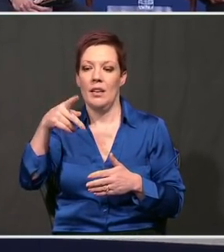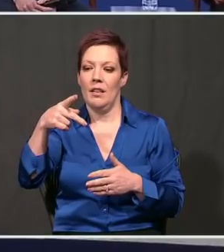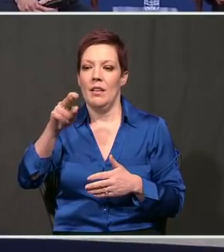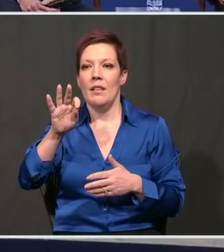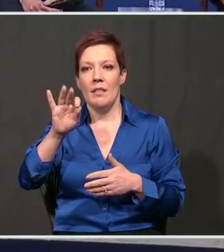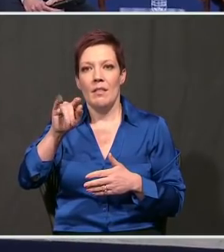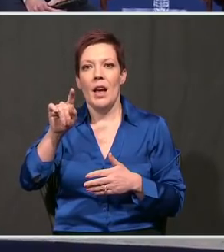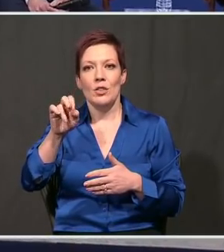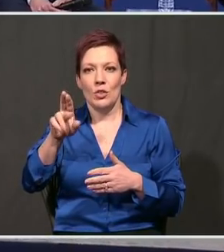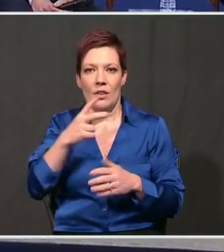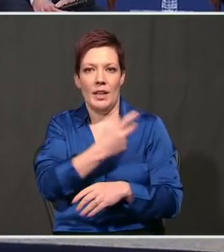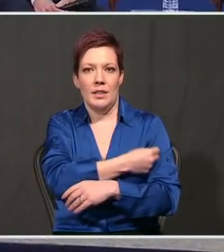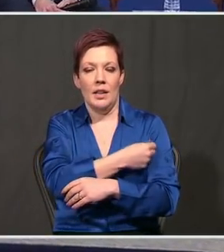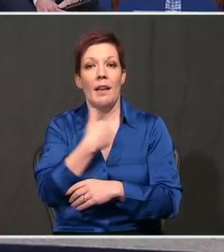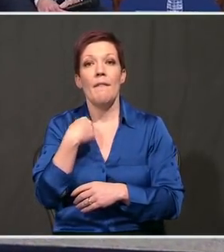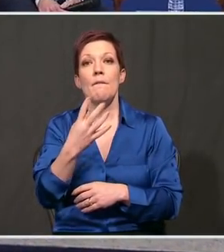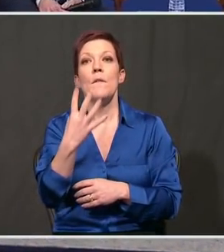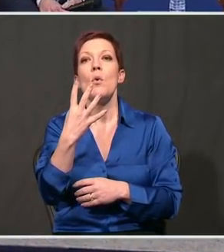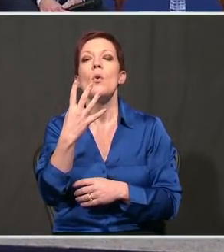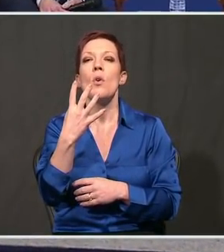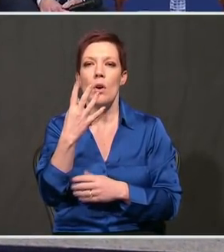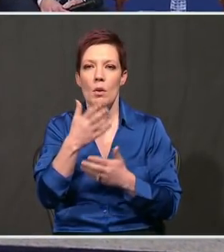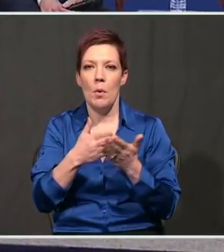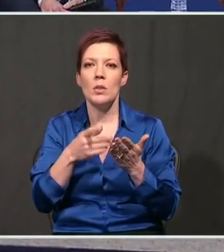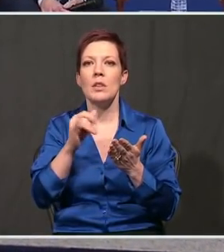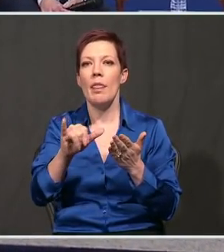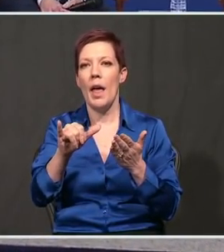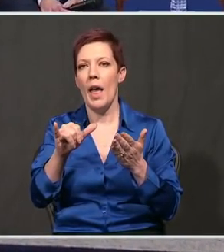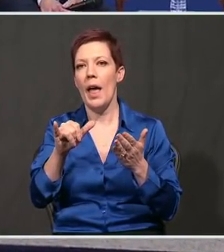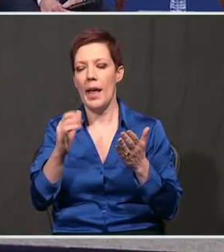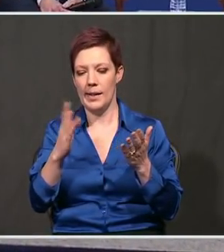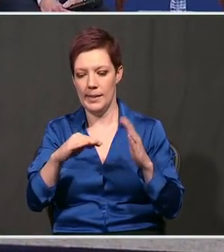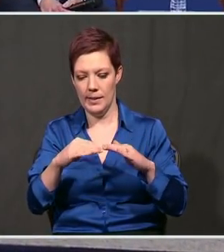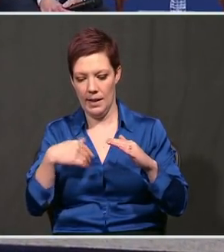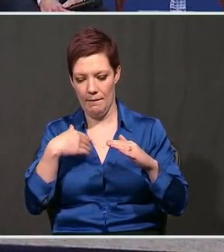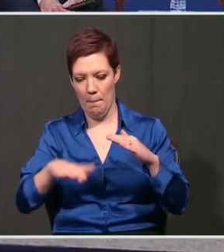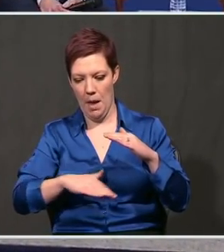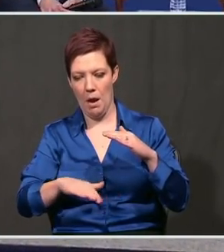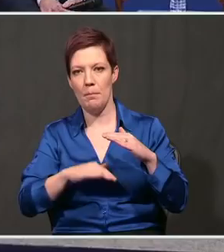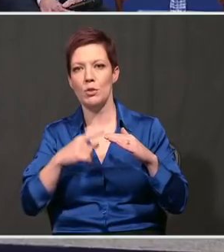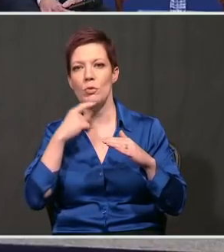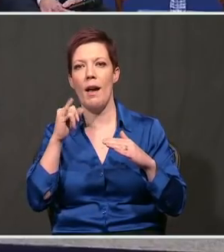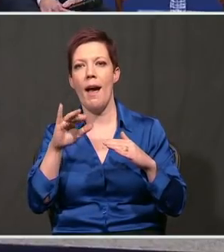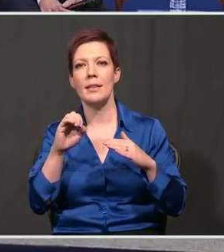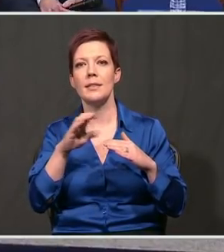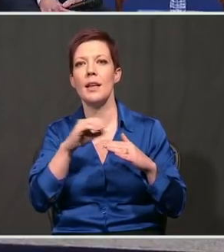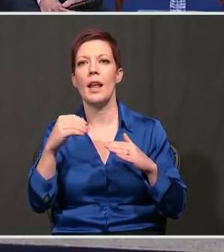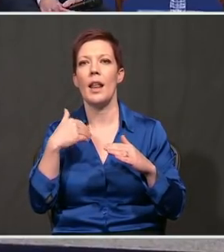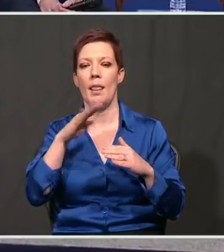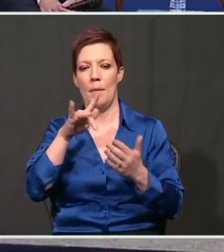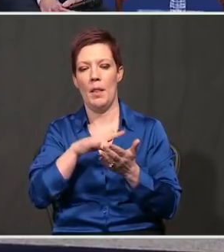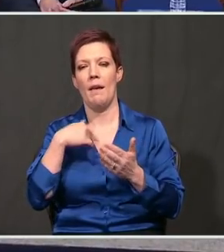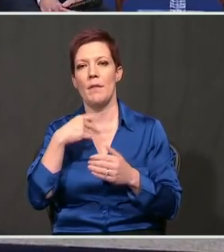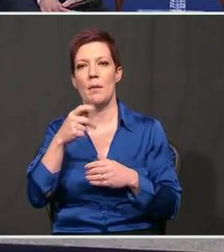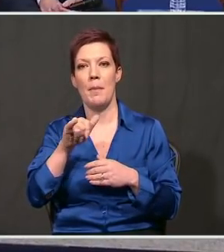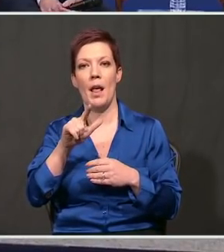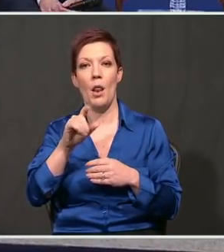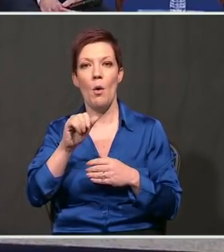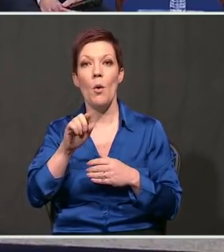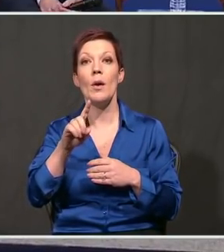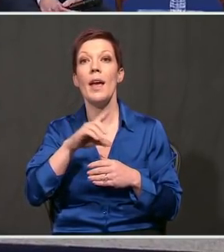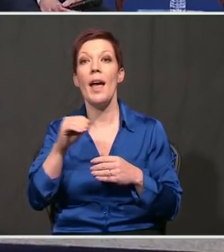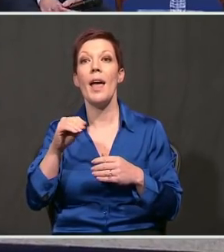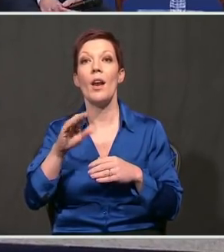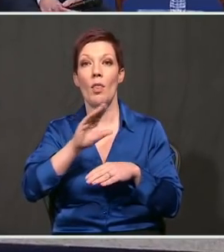four components in the box. It's a thermal shipper. In the bottom, there's dry ice. In the middle, there's the payload. And on top is more dry